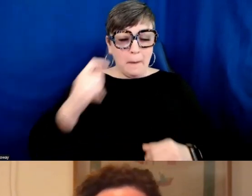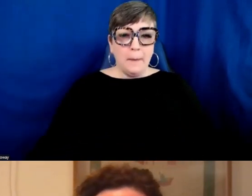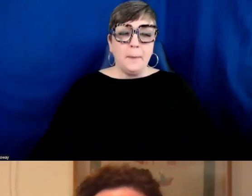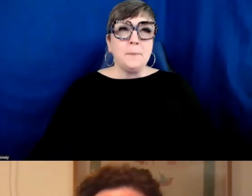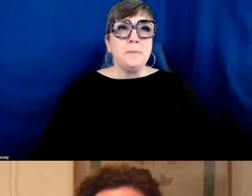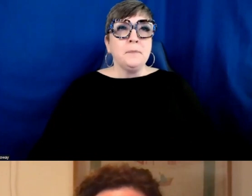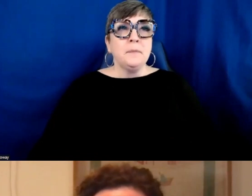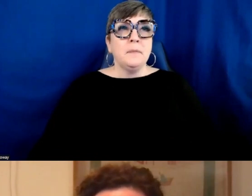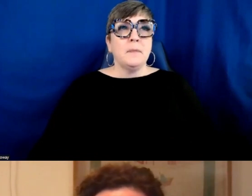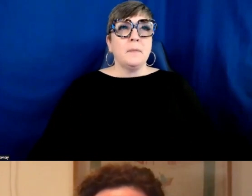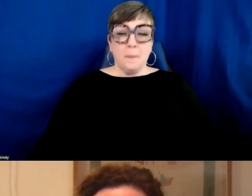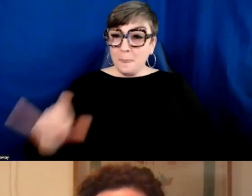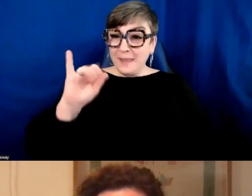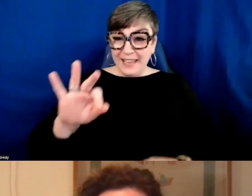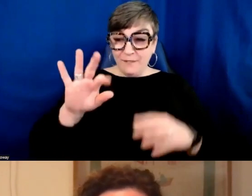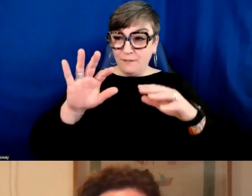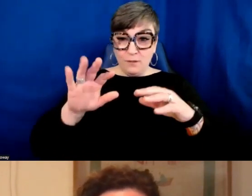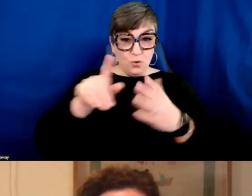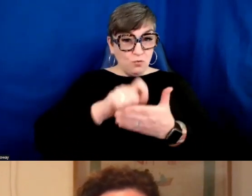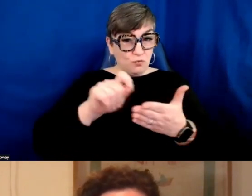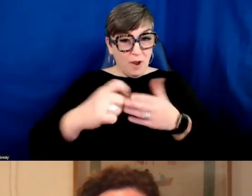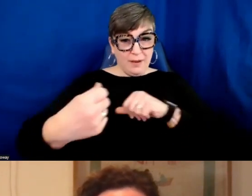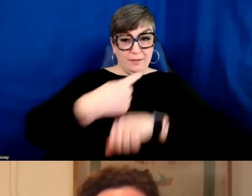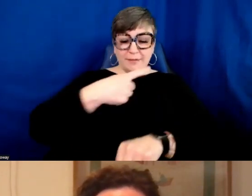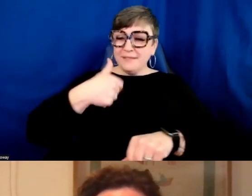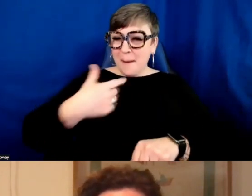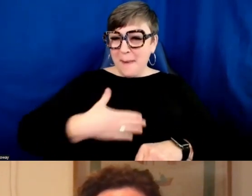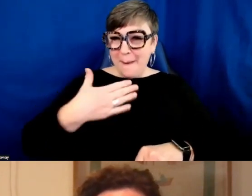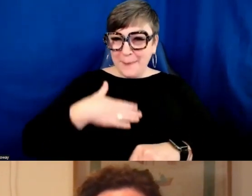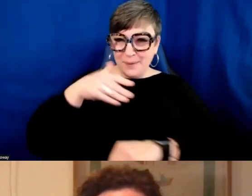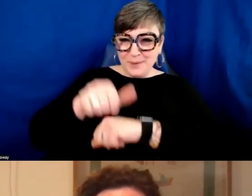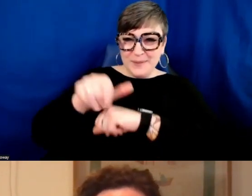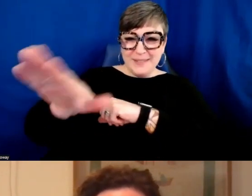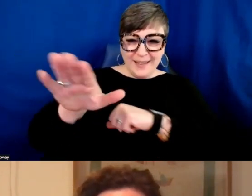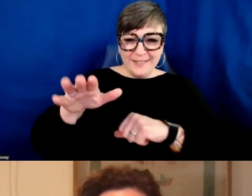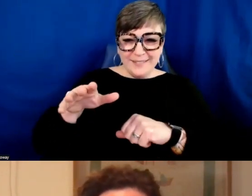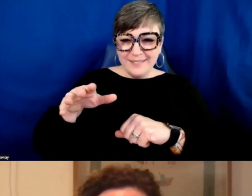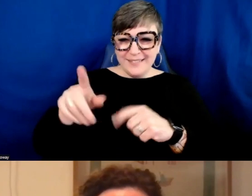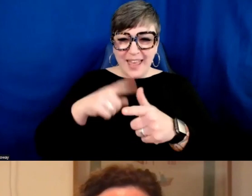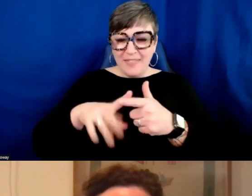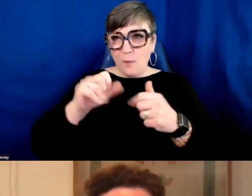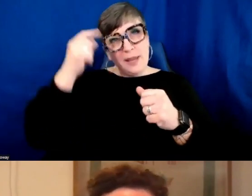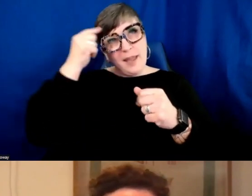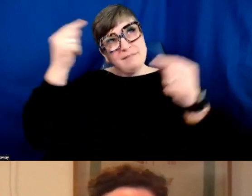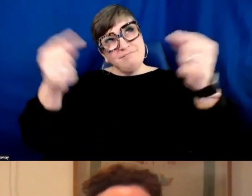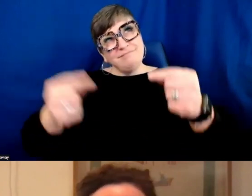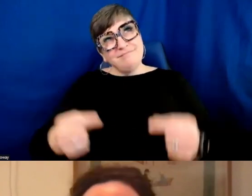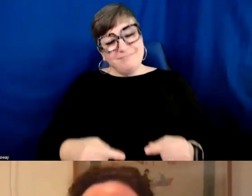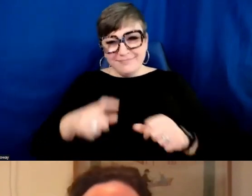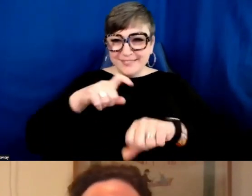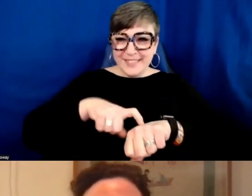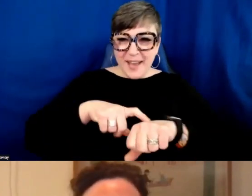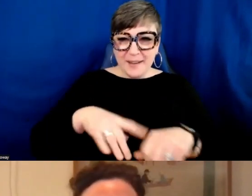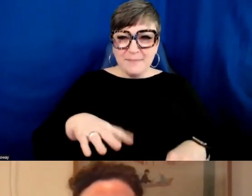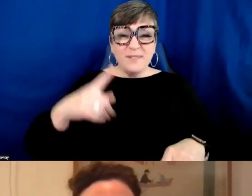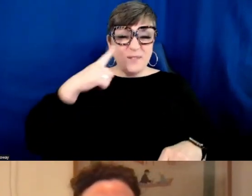write to me, I can send you the source for that and you might be able to correlate it time-wise. But for me, that example